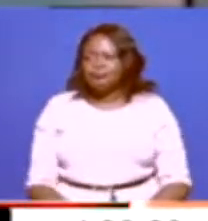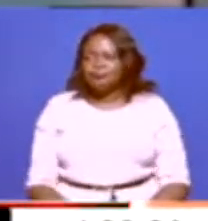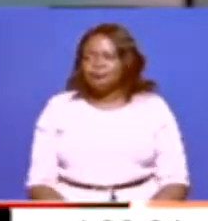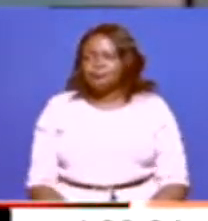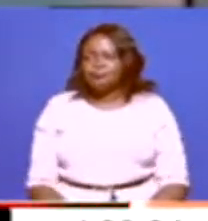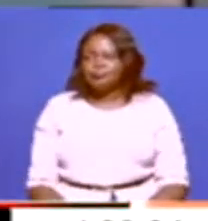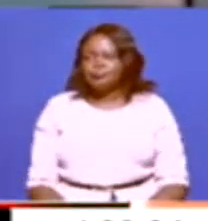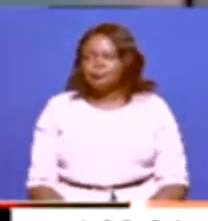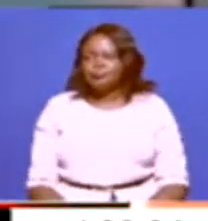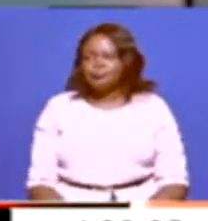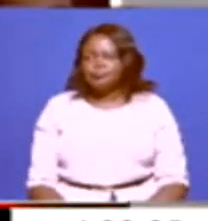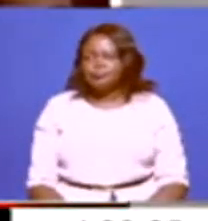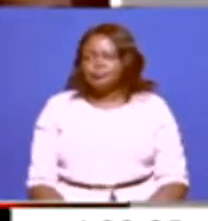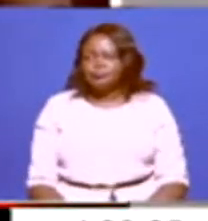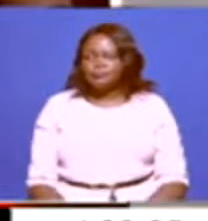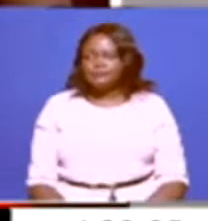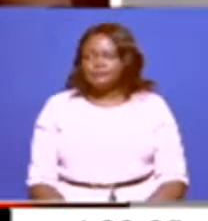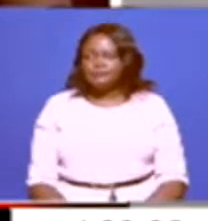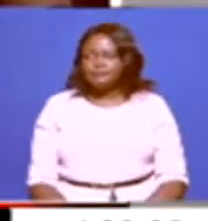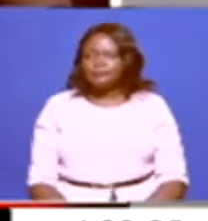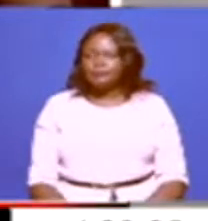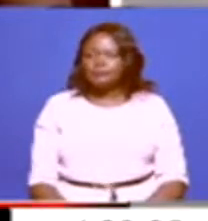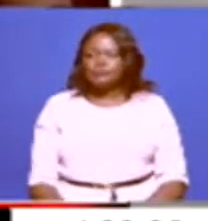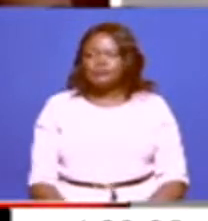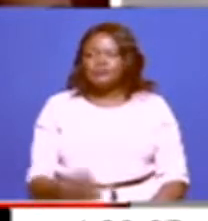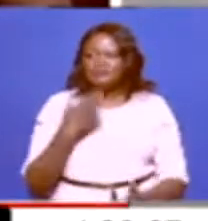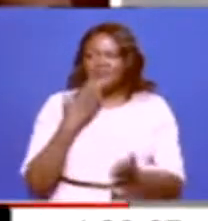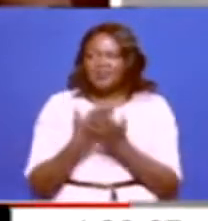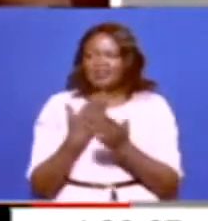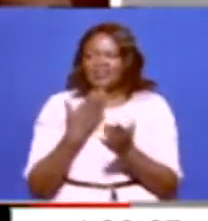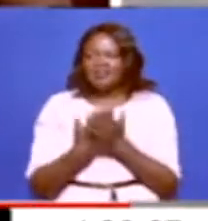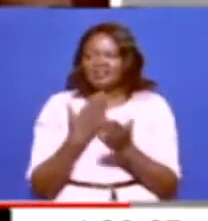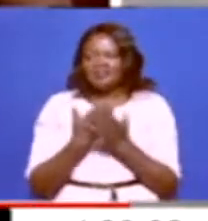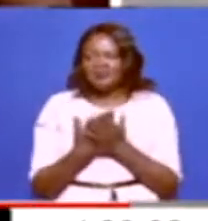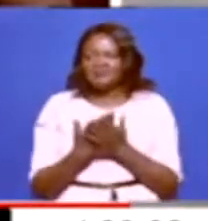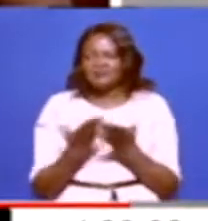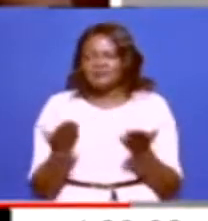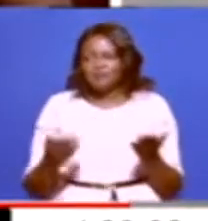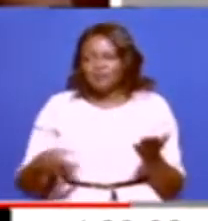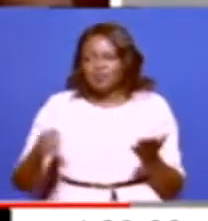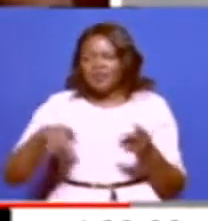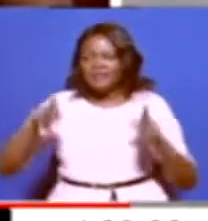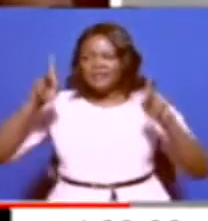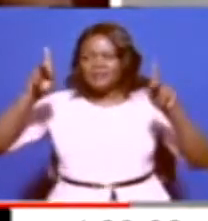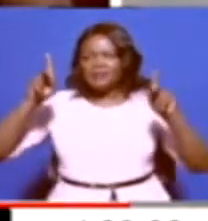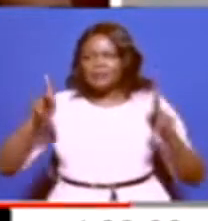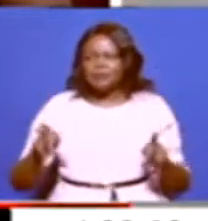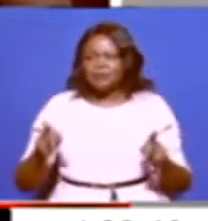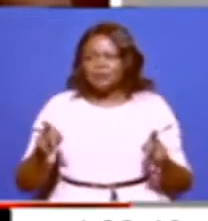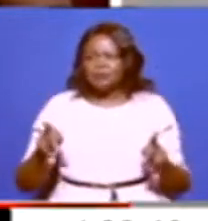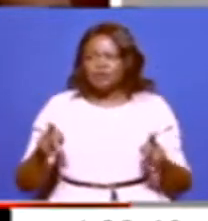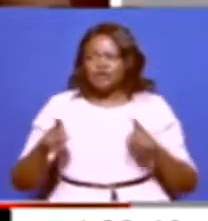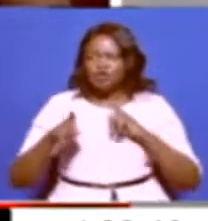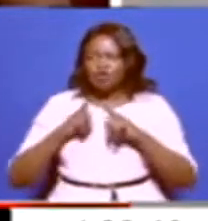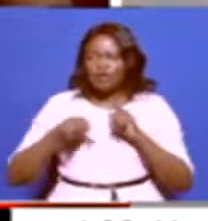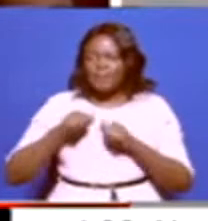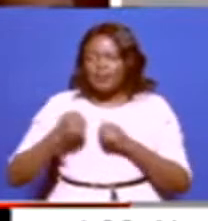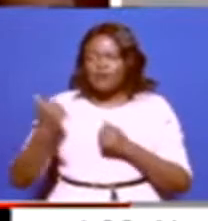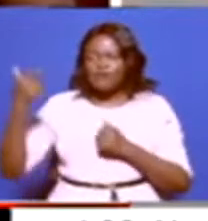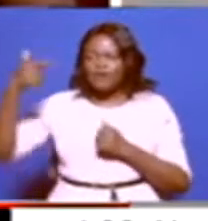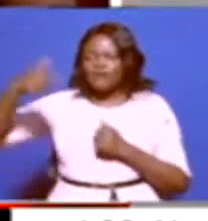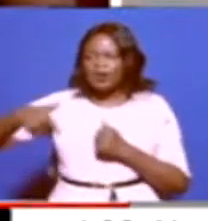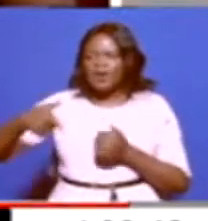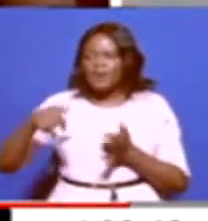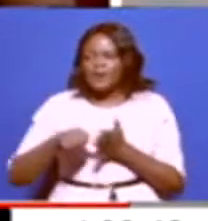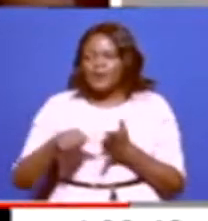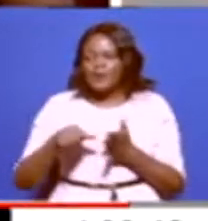Well, so much, Irene Muchumo Odim, back in Nairobi. We are in Kisumu, actually, now talking about the fuel crisis in the